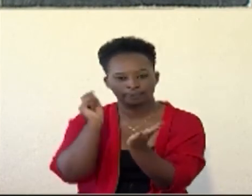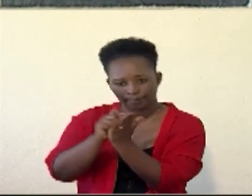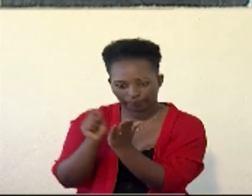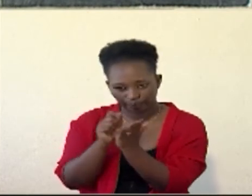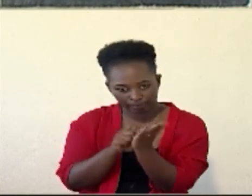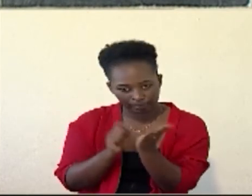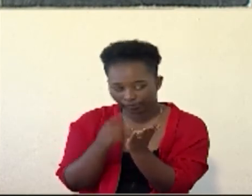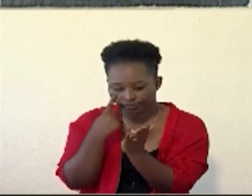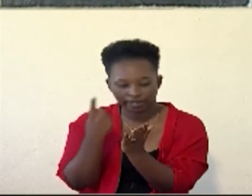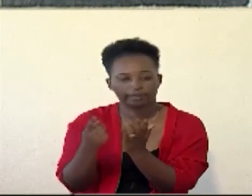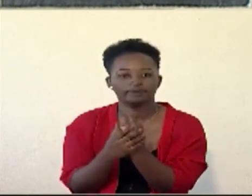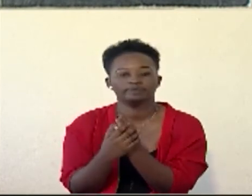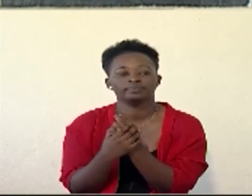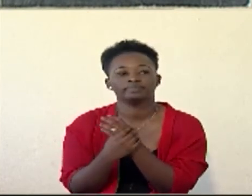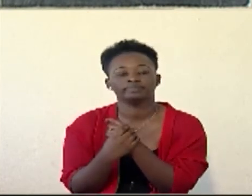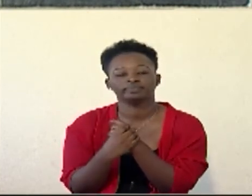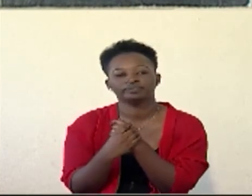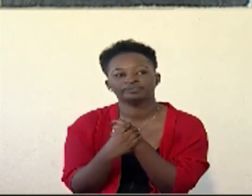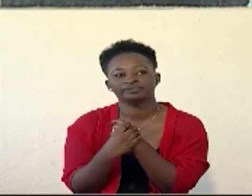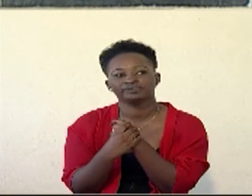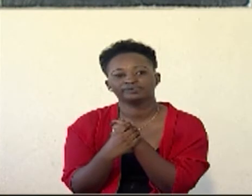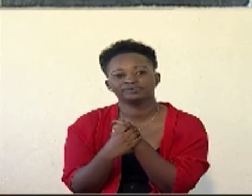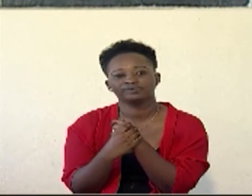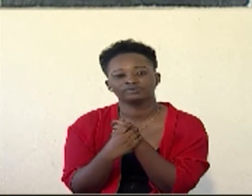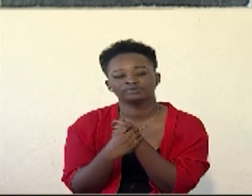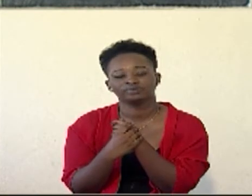these, learners. If you get 1 minus